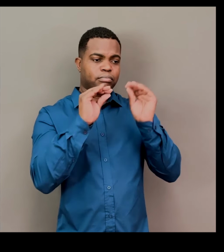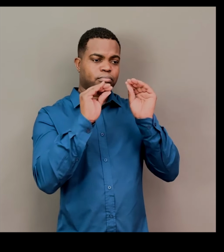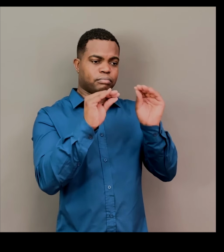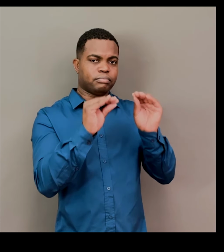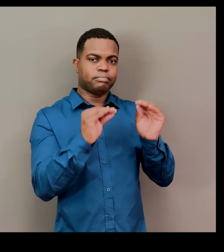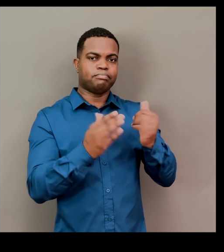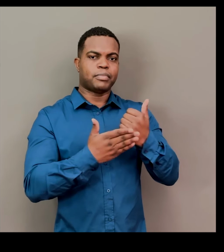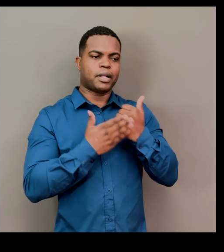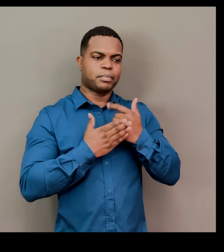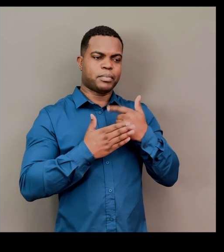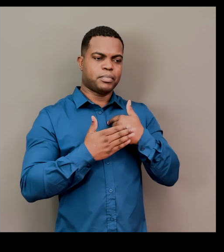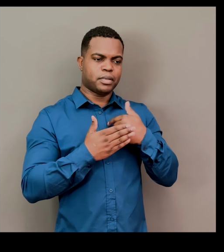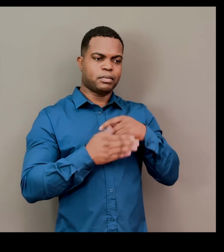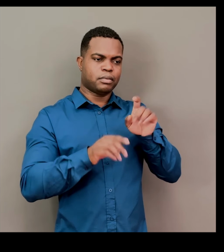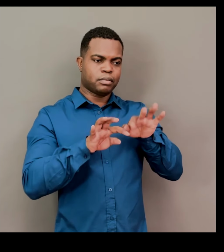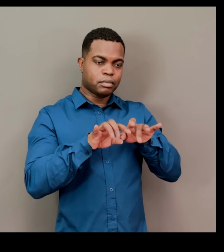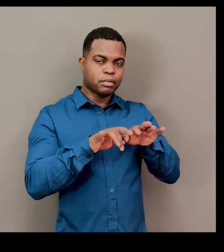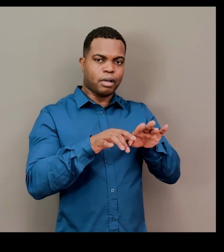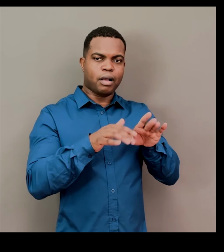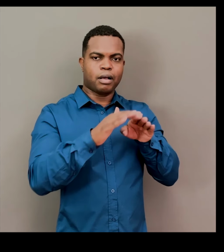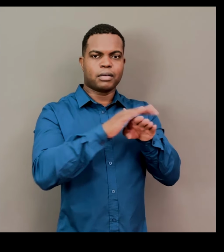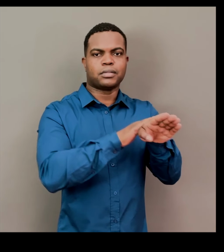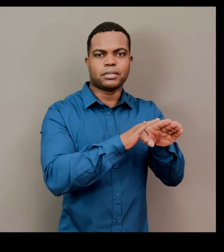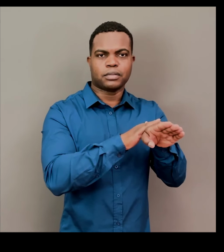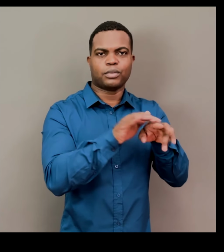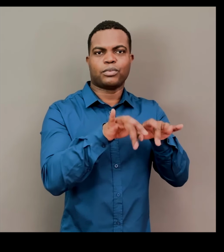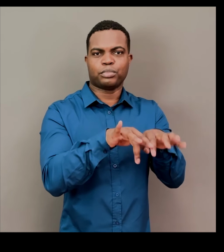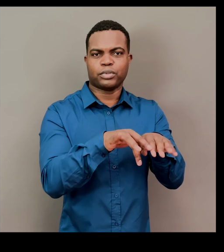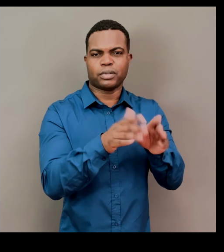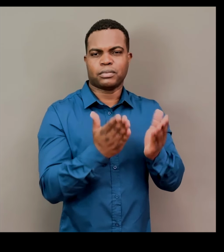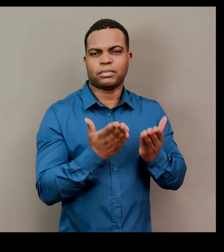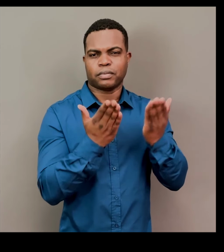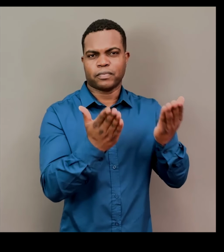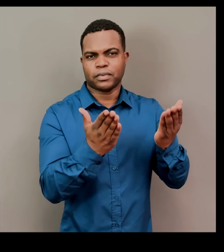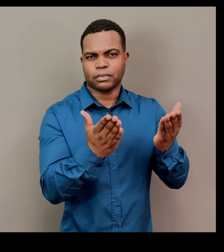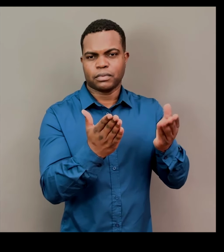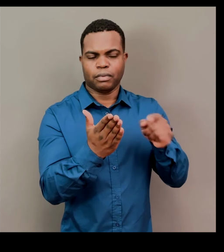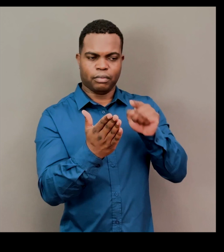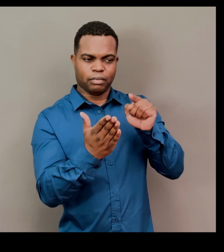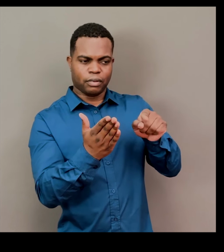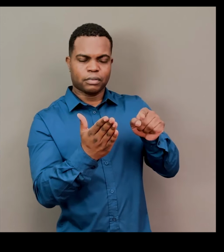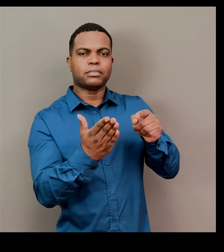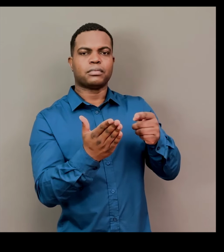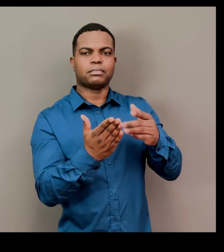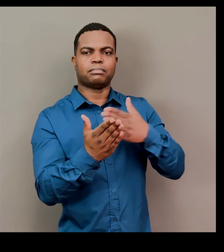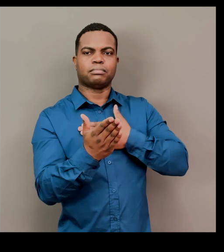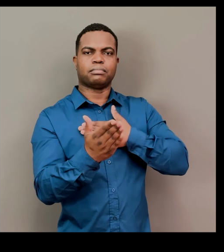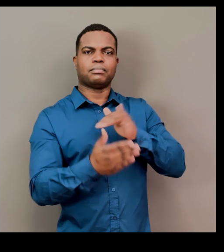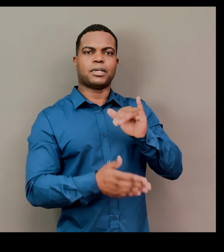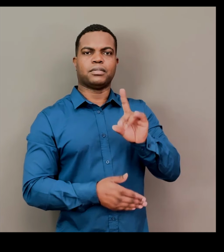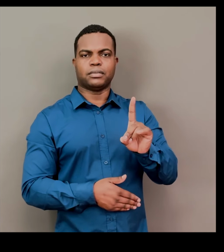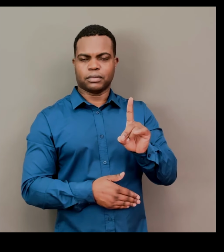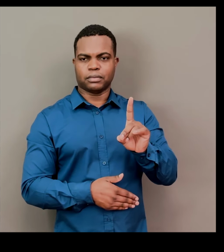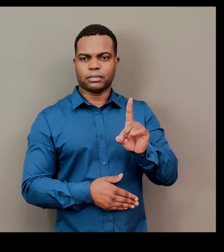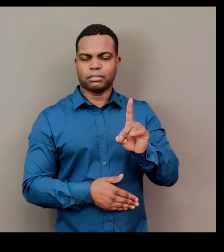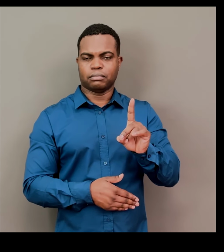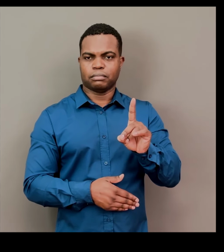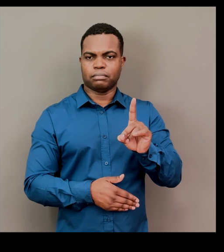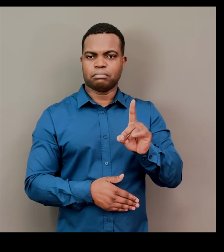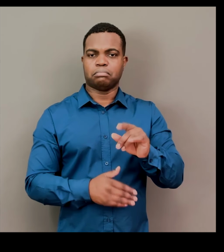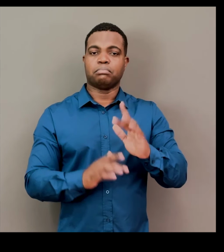in automating access to computer-based services, verifying identity online, and